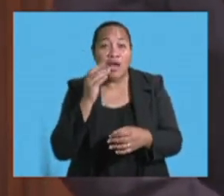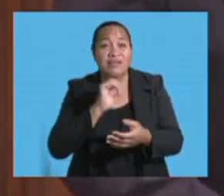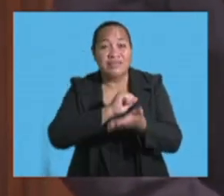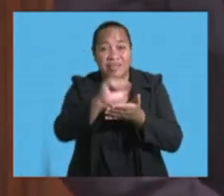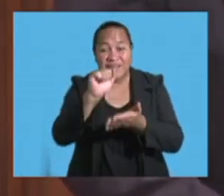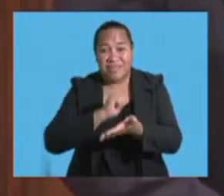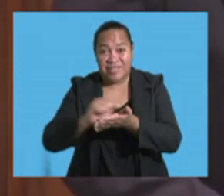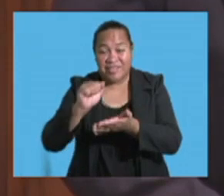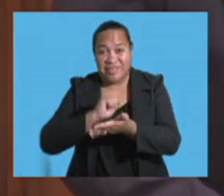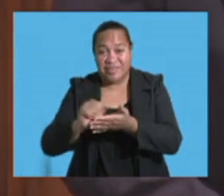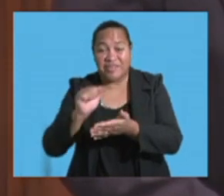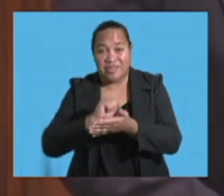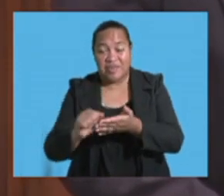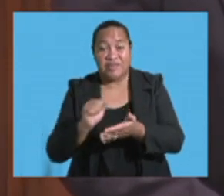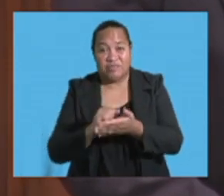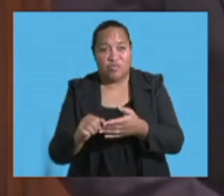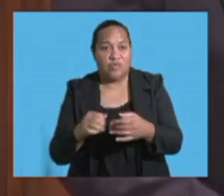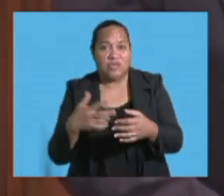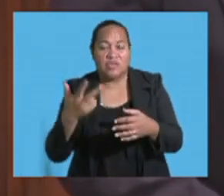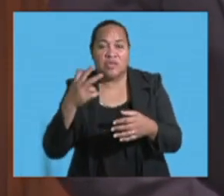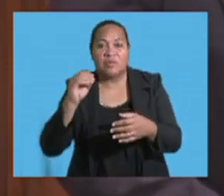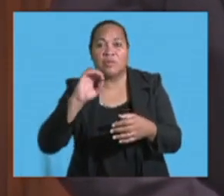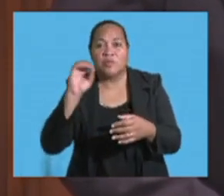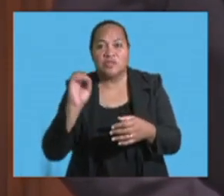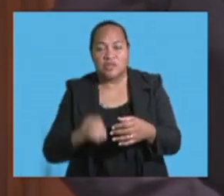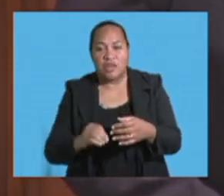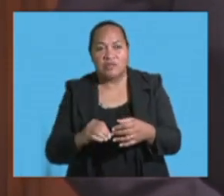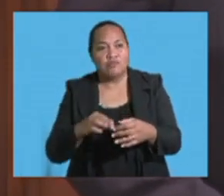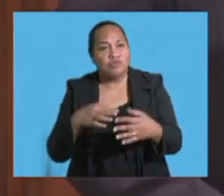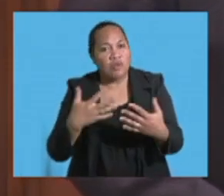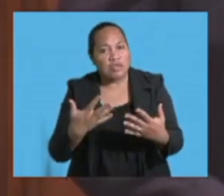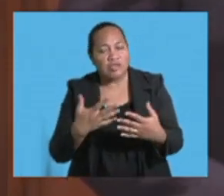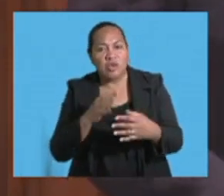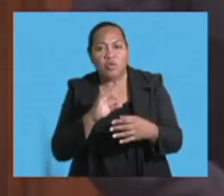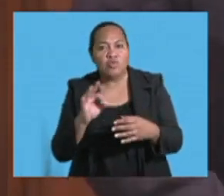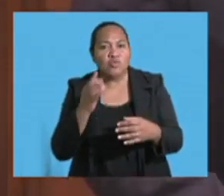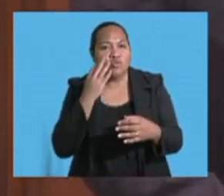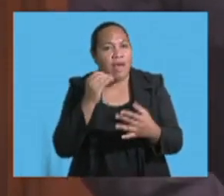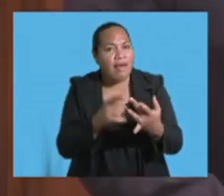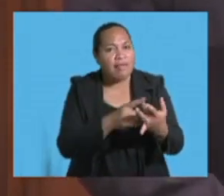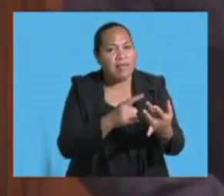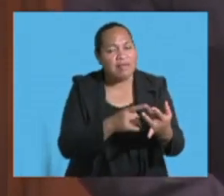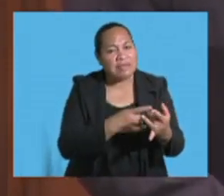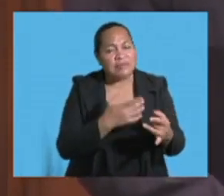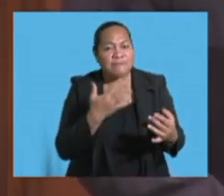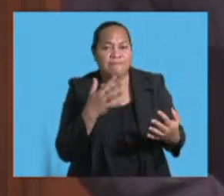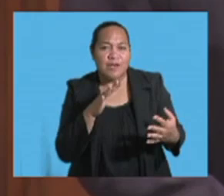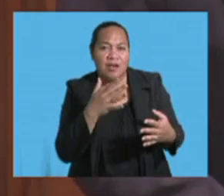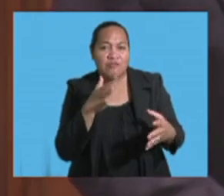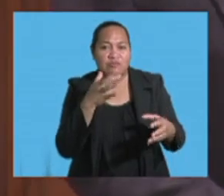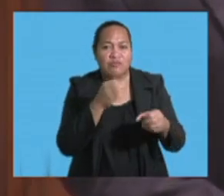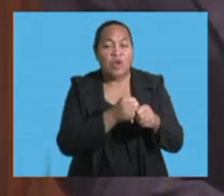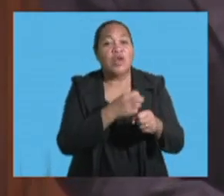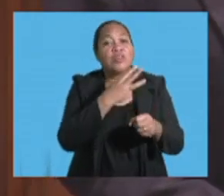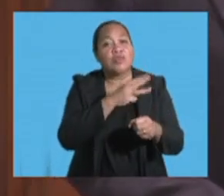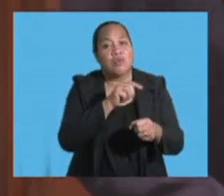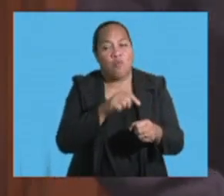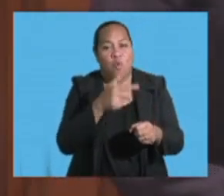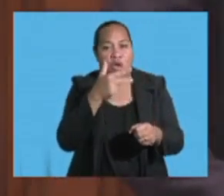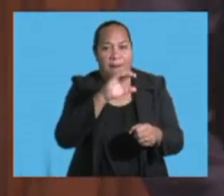of Fiji's domestic export. Non-sugar export accounts for approximately